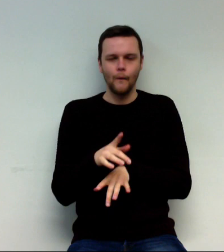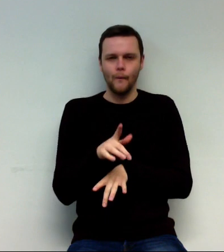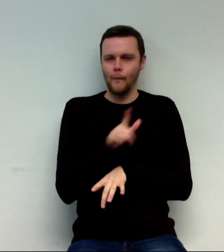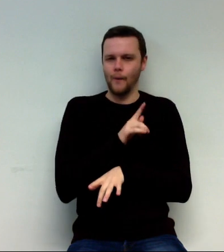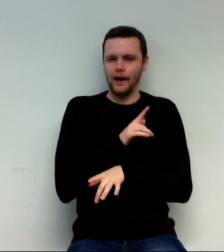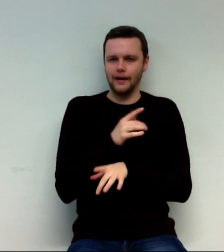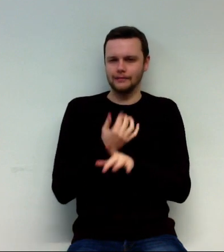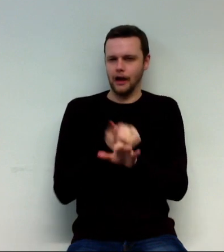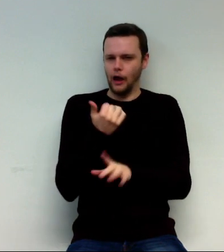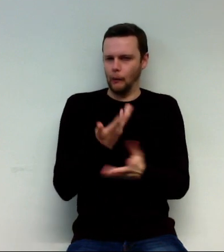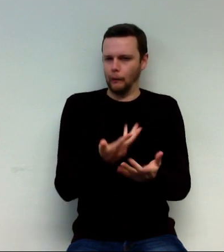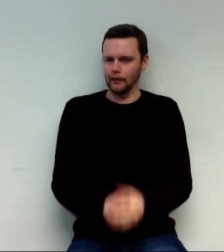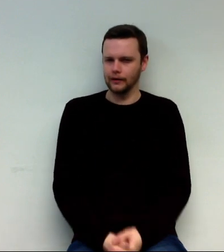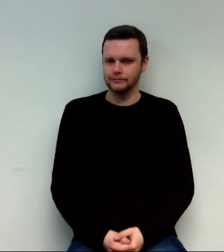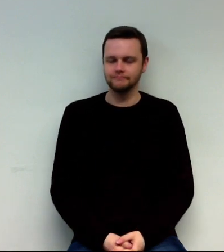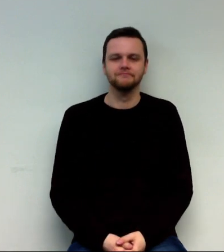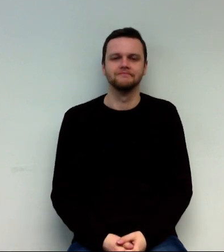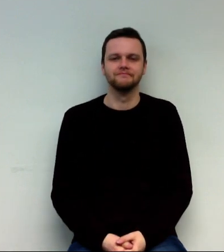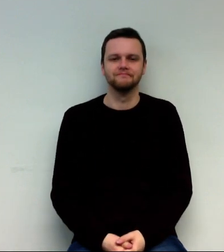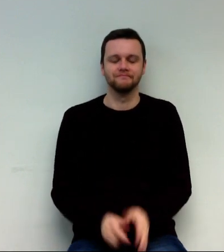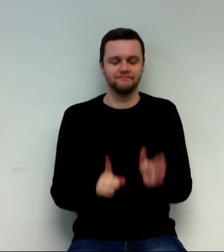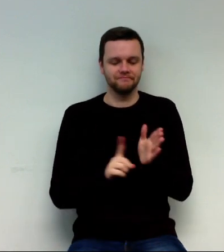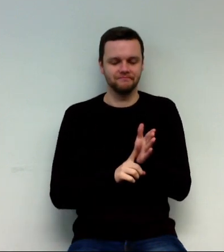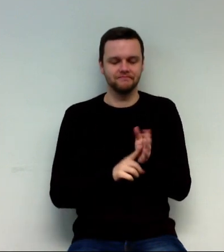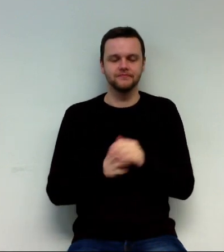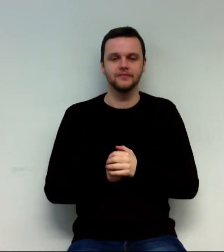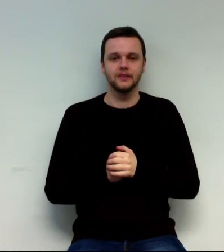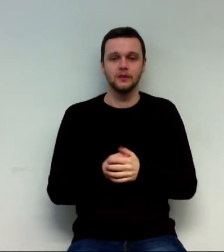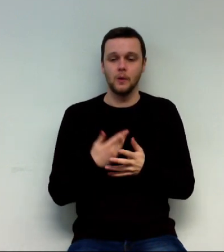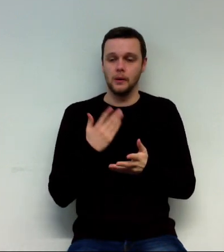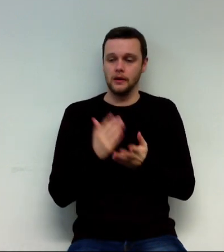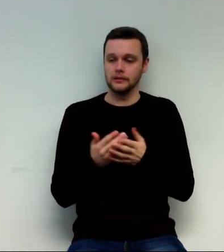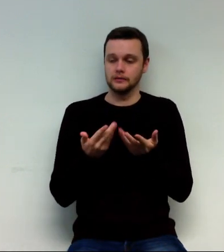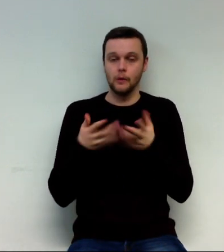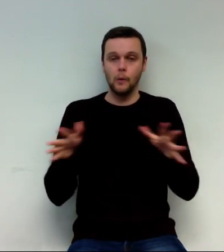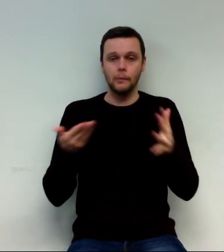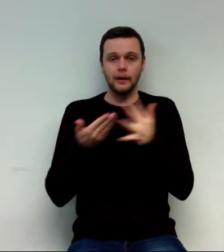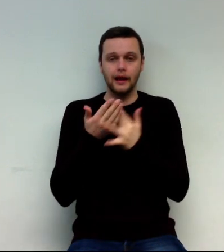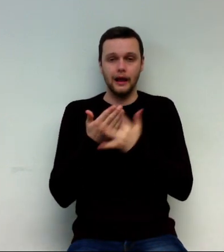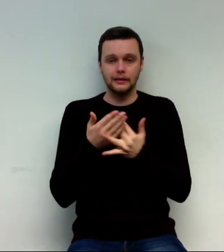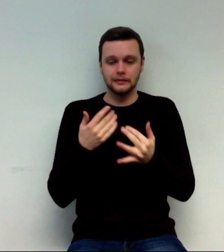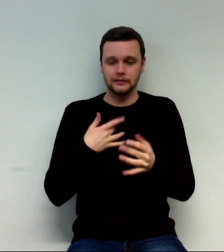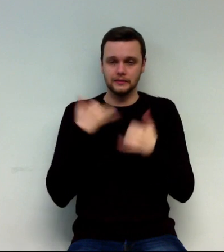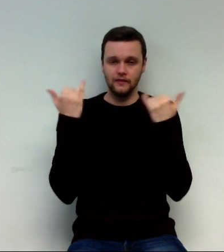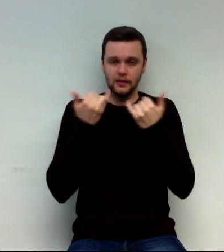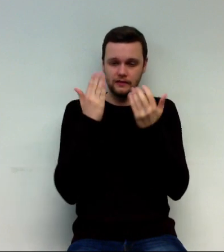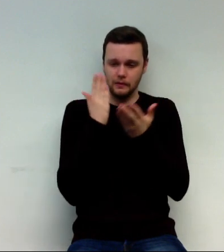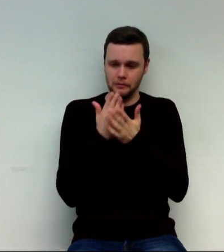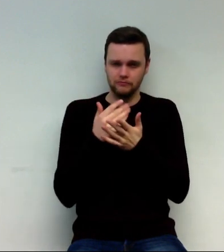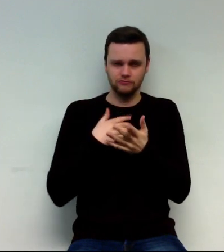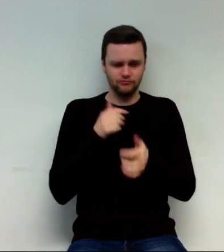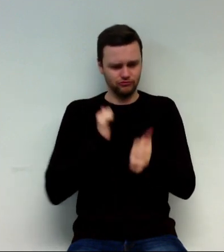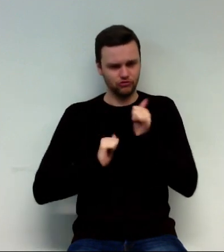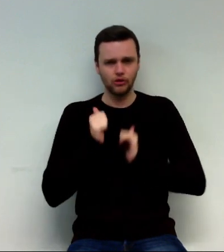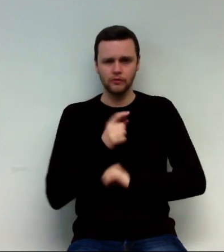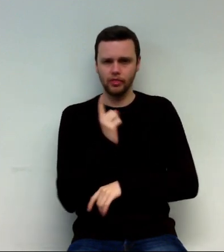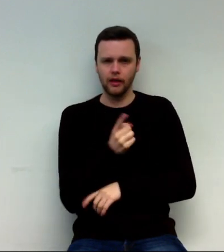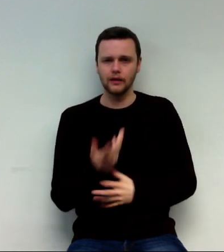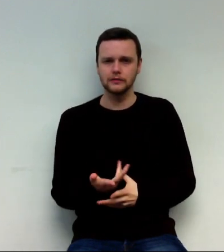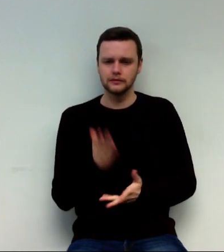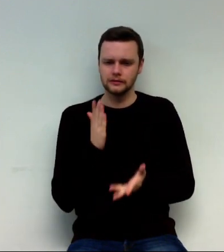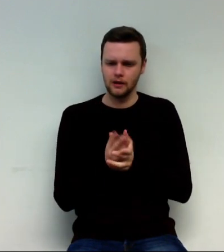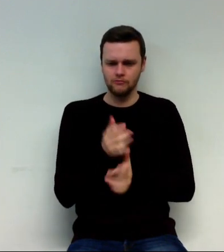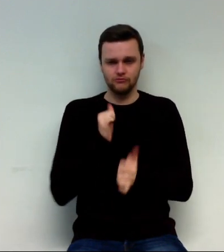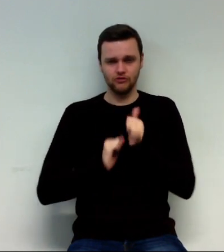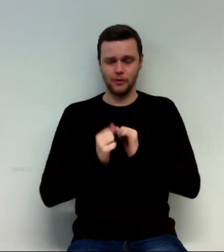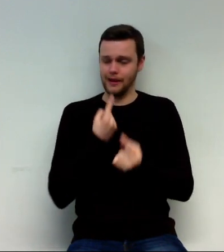how? So, as you've said, it's an open access festival, which the Fringe Society is really proud about. And we're really proud of the fact that